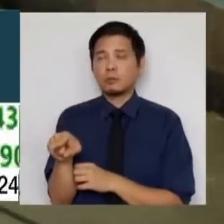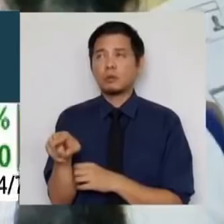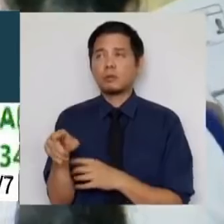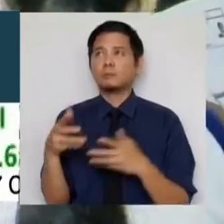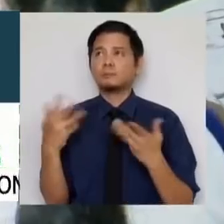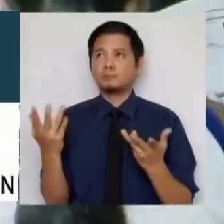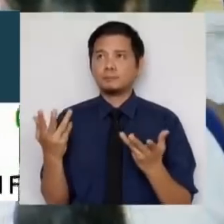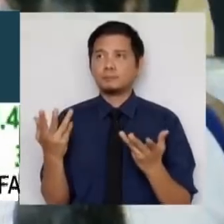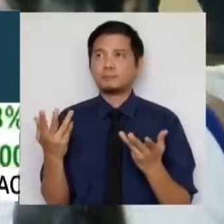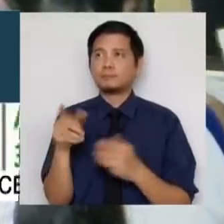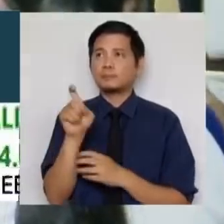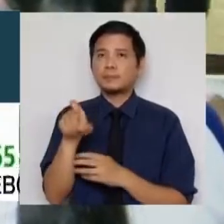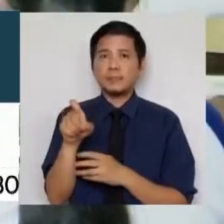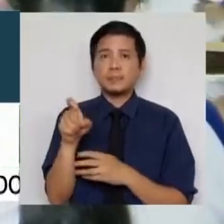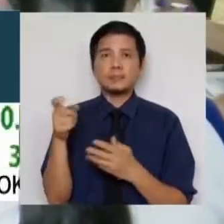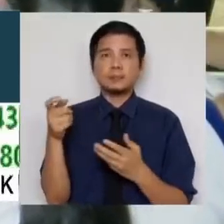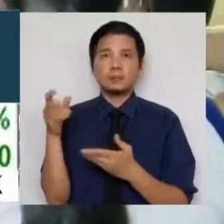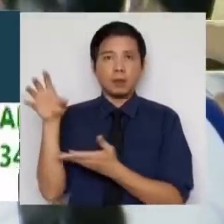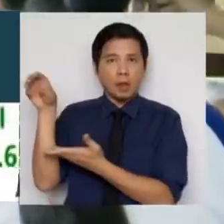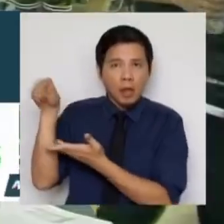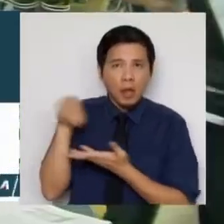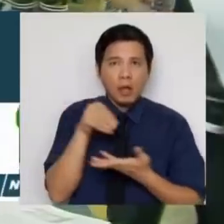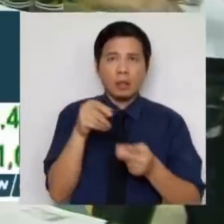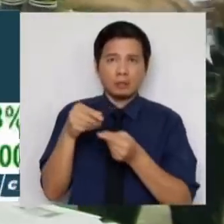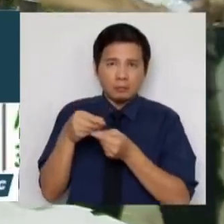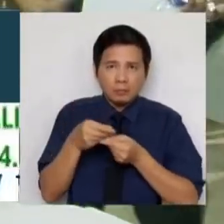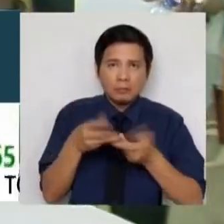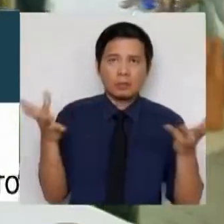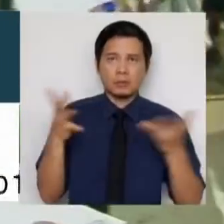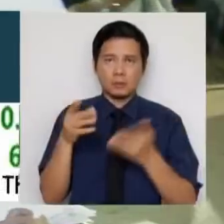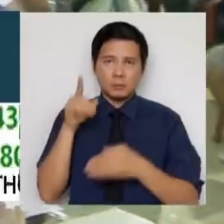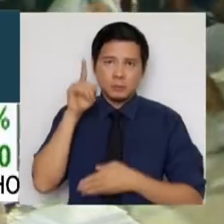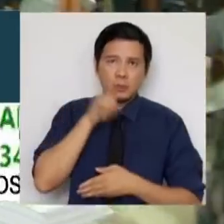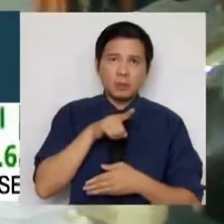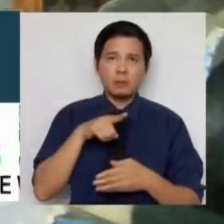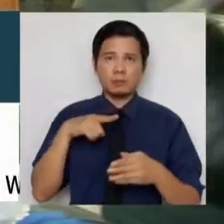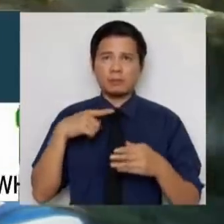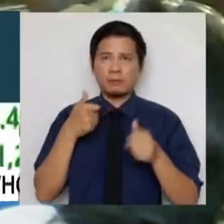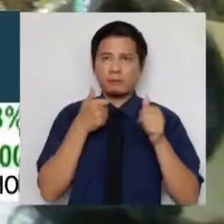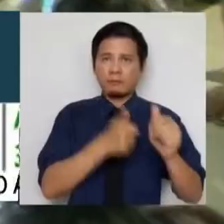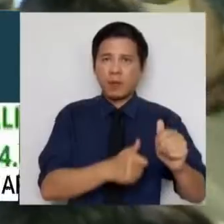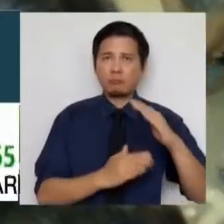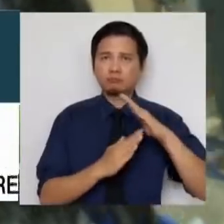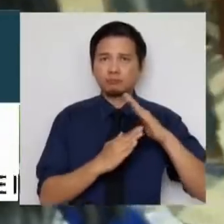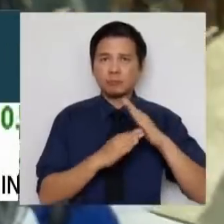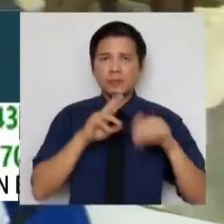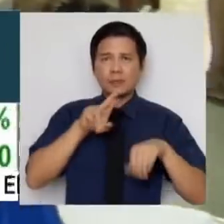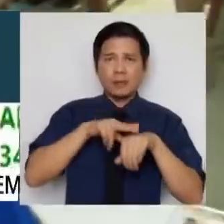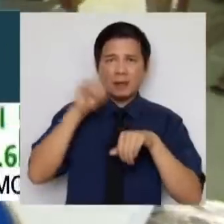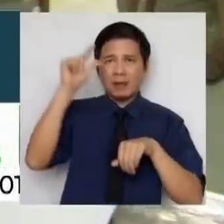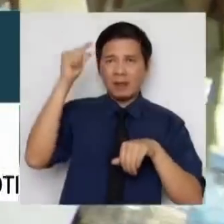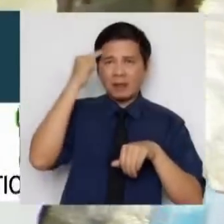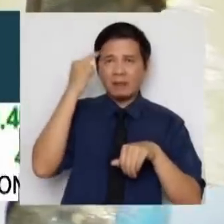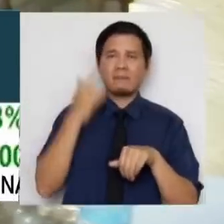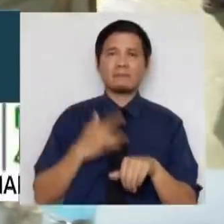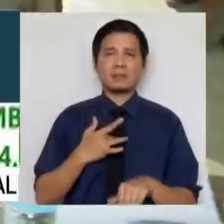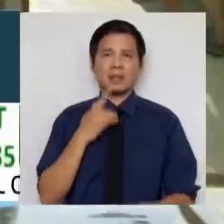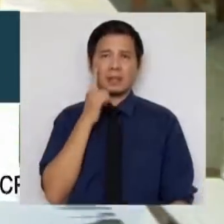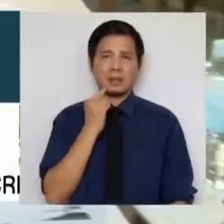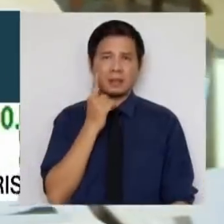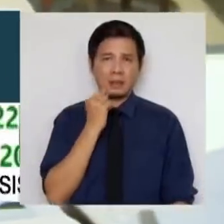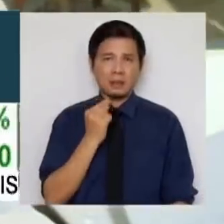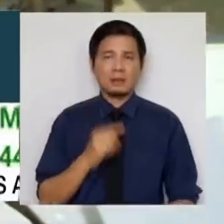we have to distribute this ayuda to be able to comply with the deadline of the national government. The barangays who are in charge